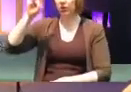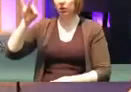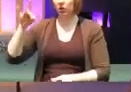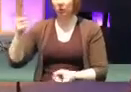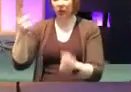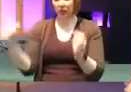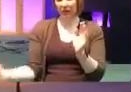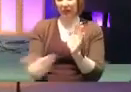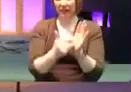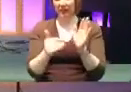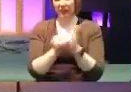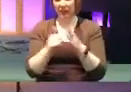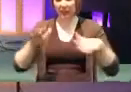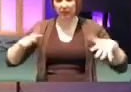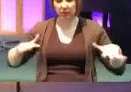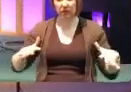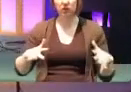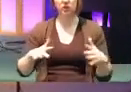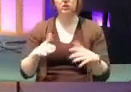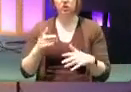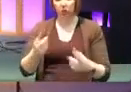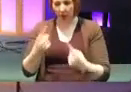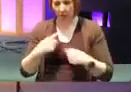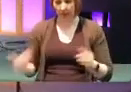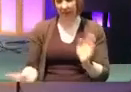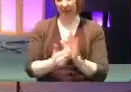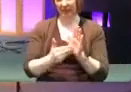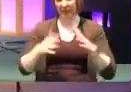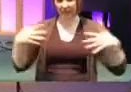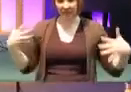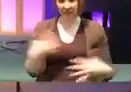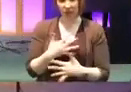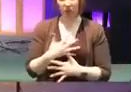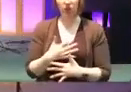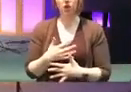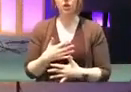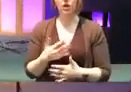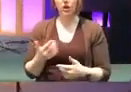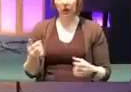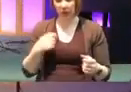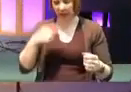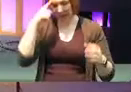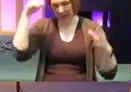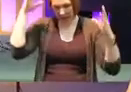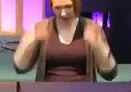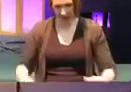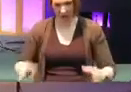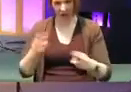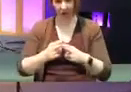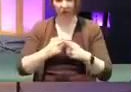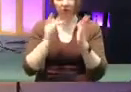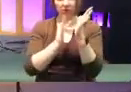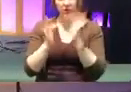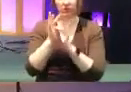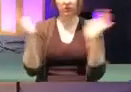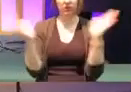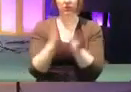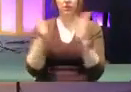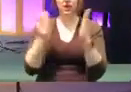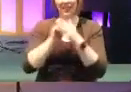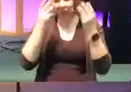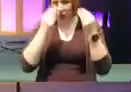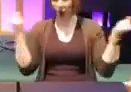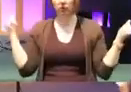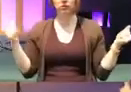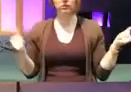come against that intimidation, we come against that fear, and we declare right now in the name of Jesus that it's